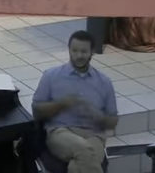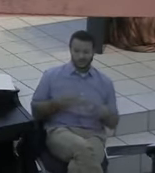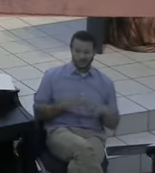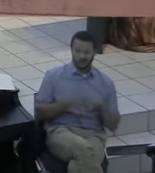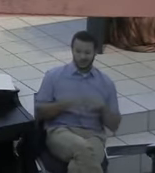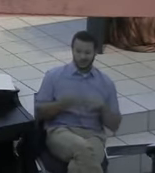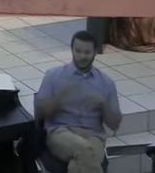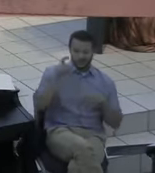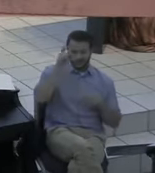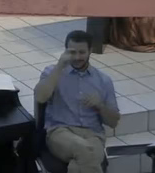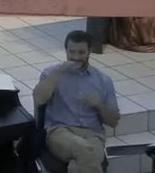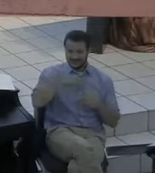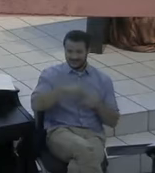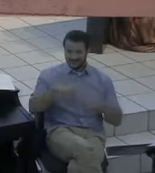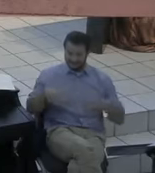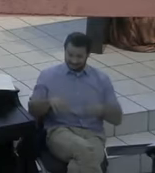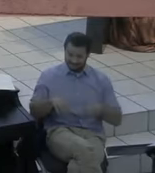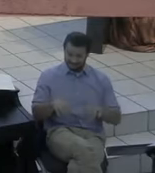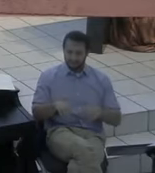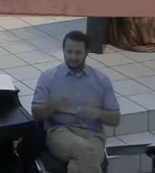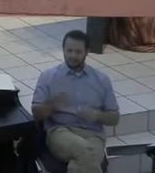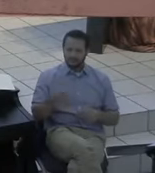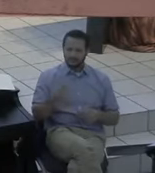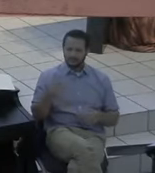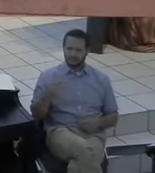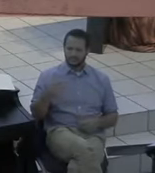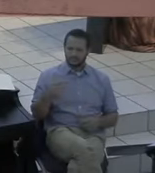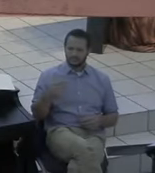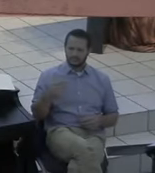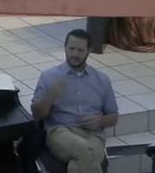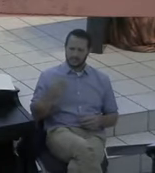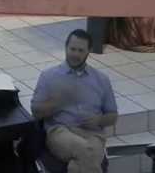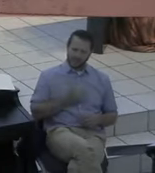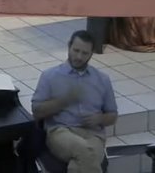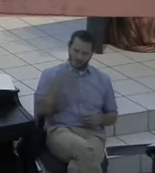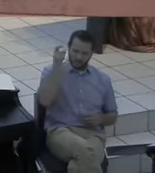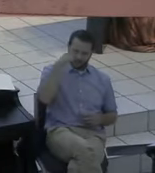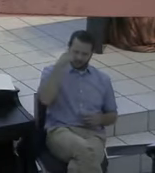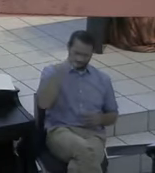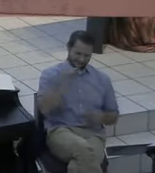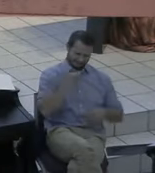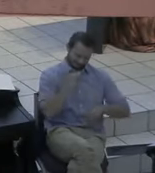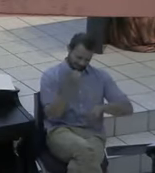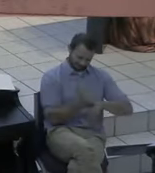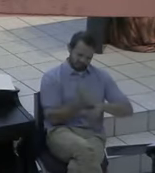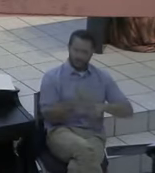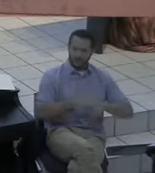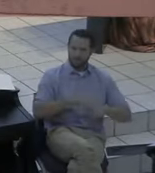practice is to ground our wisdom in purpose.